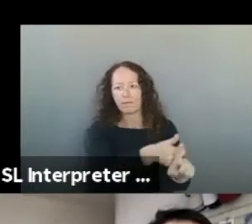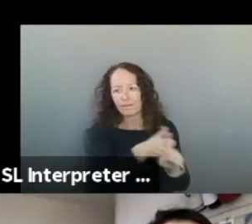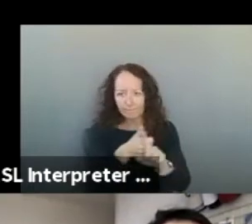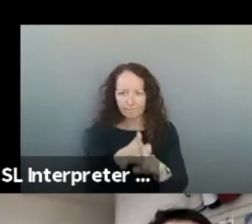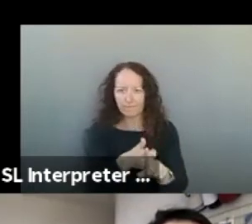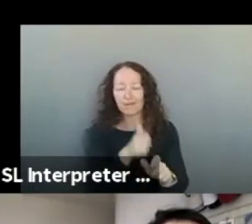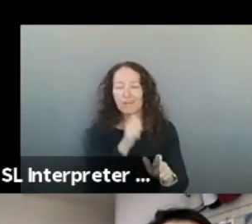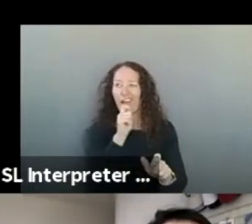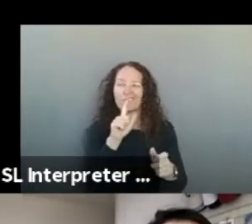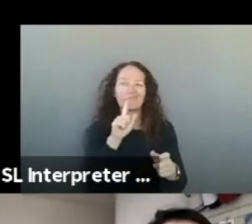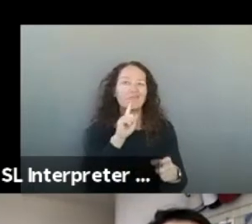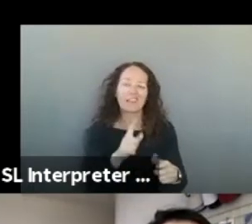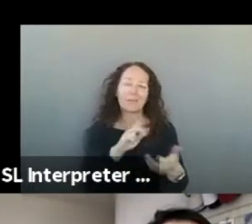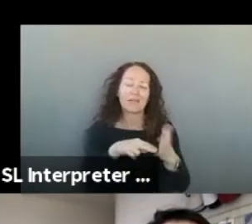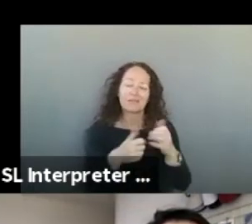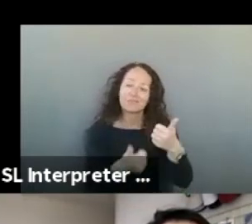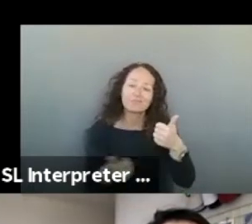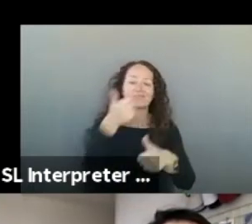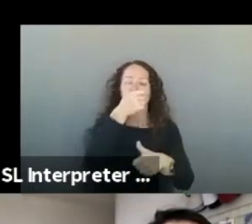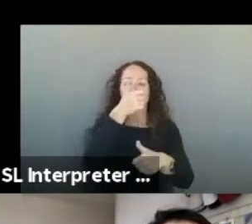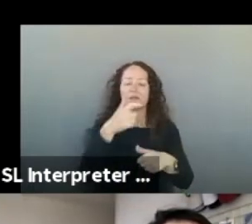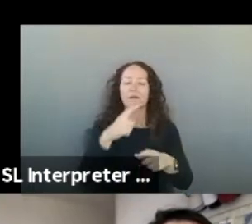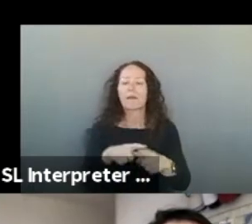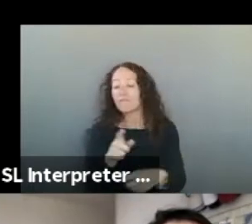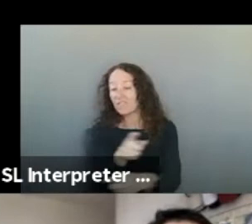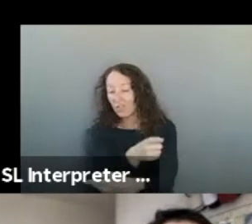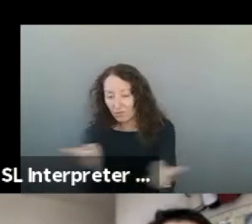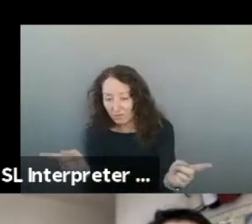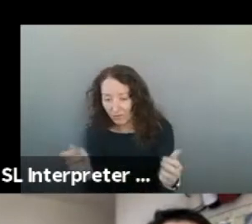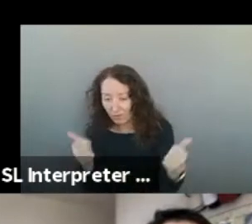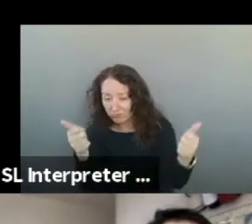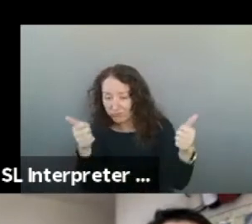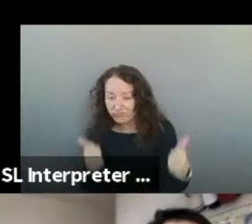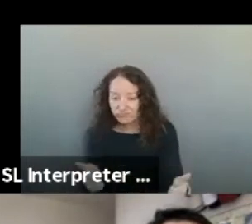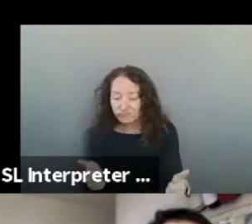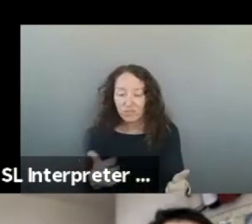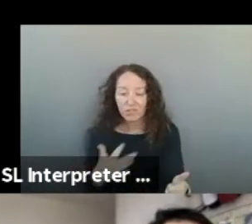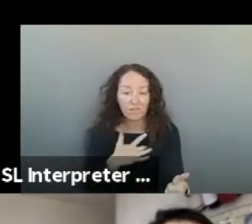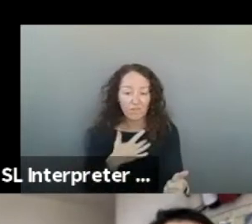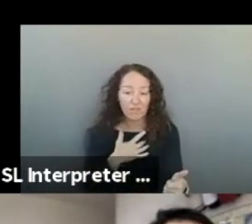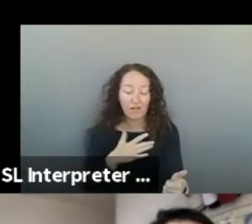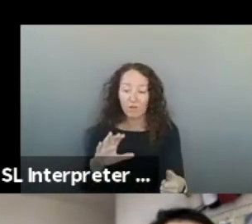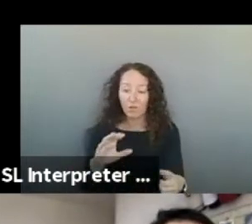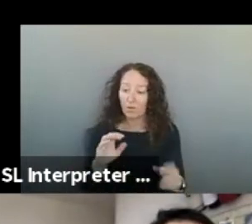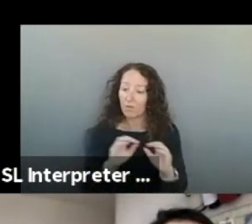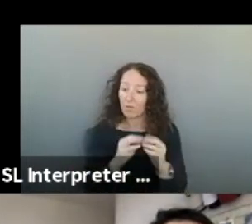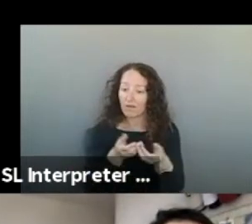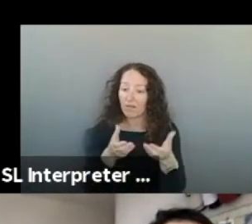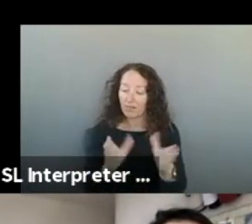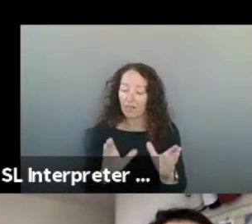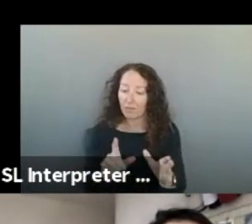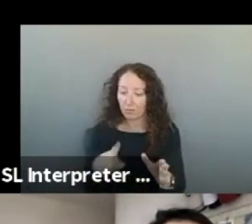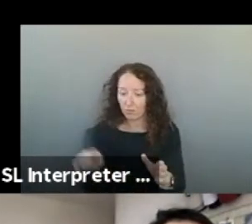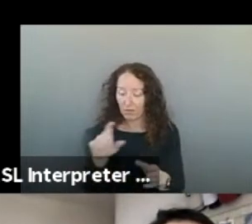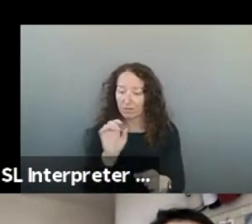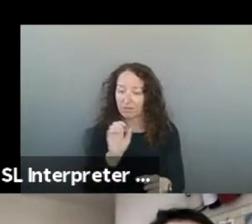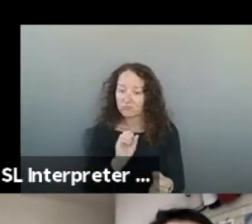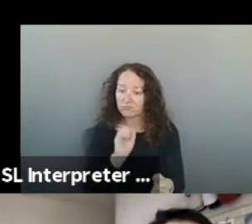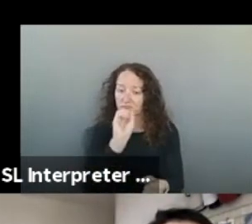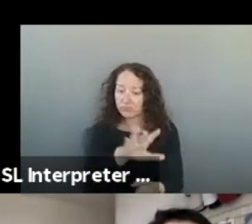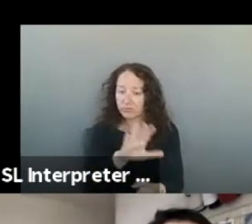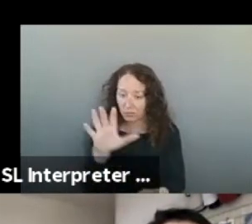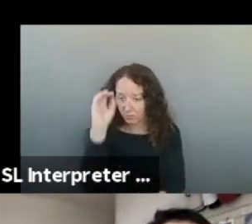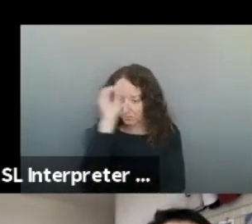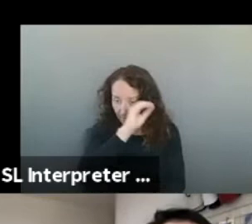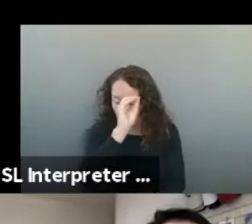senior management position, do you feel that you have space in your organizations to advocate for your voice through your